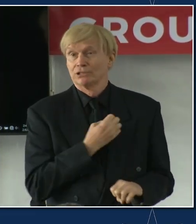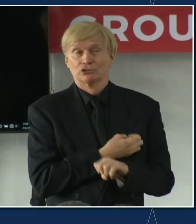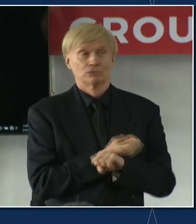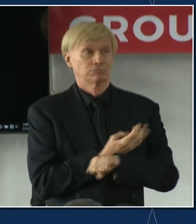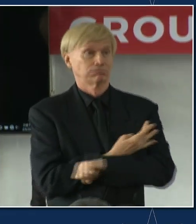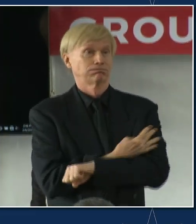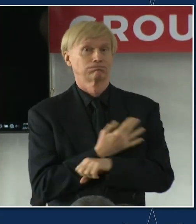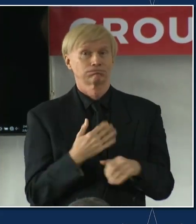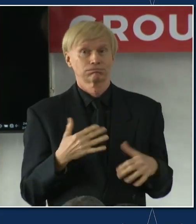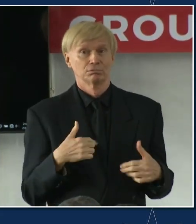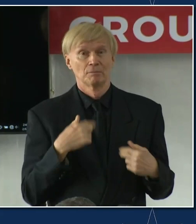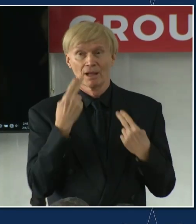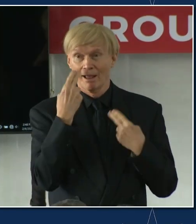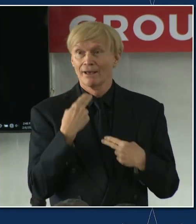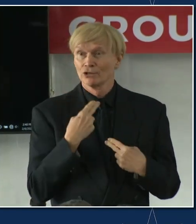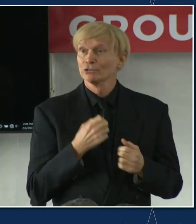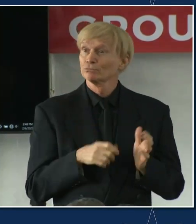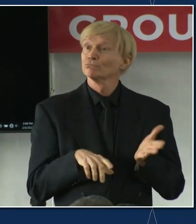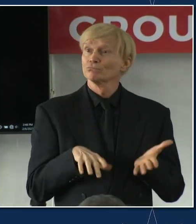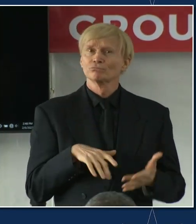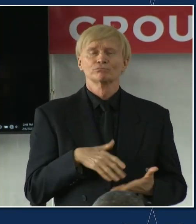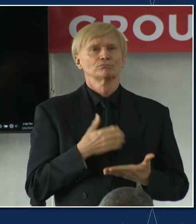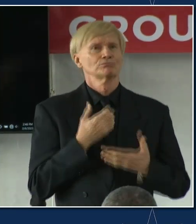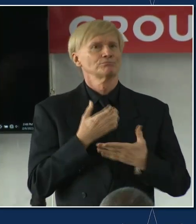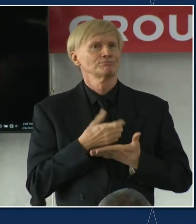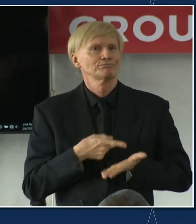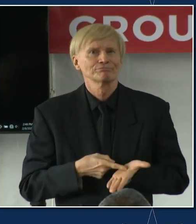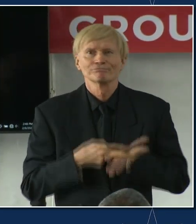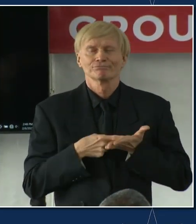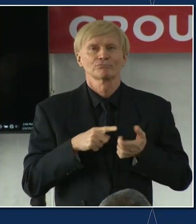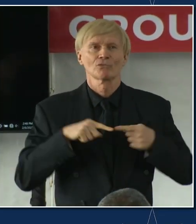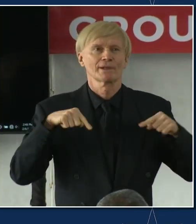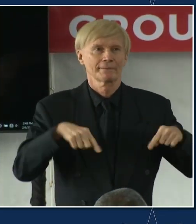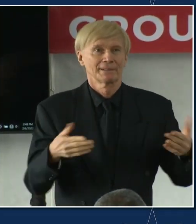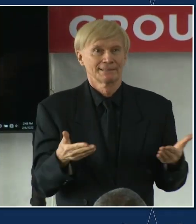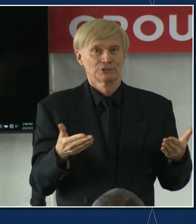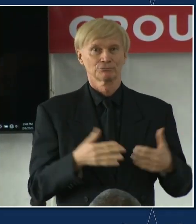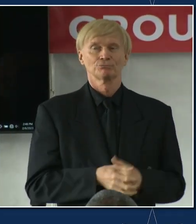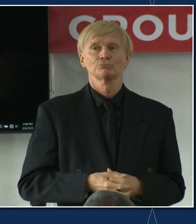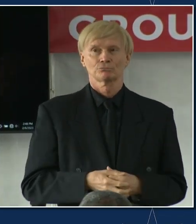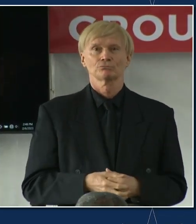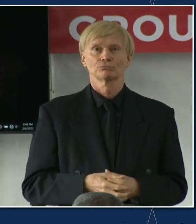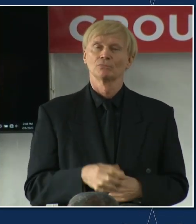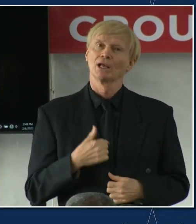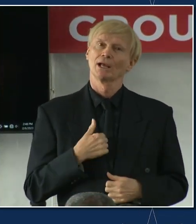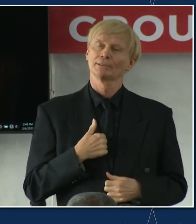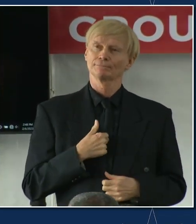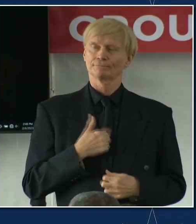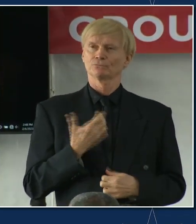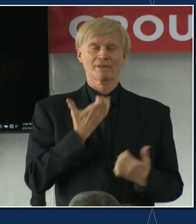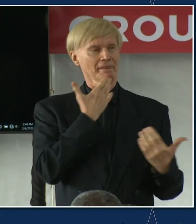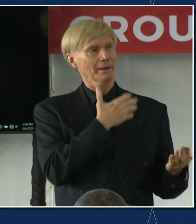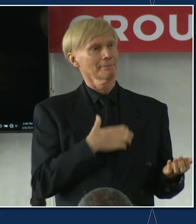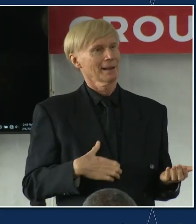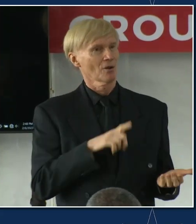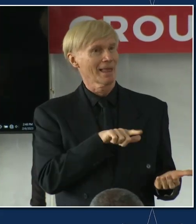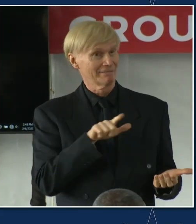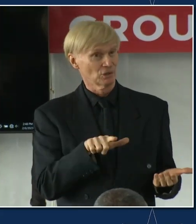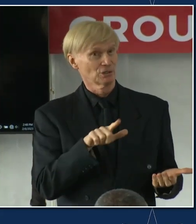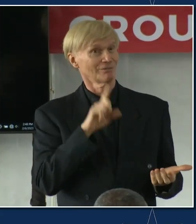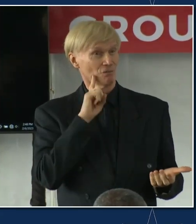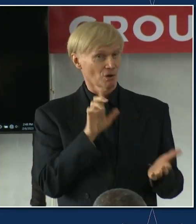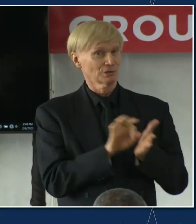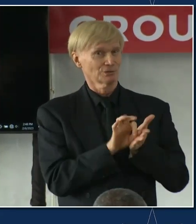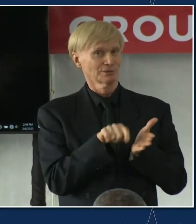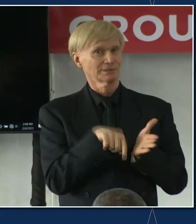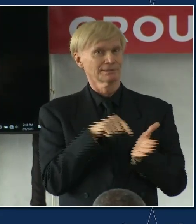I am honored and privileged to be here. I want to thank you, Mayor Lightfoot, for choosing me, appointing me